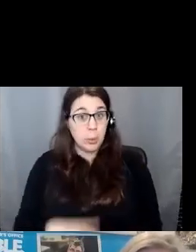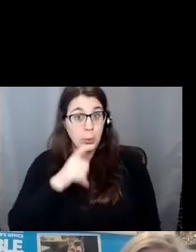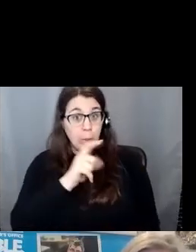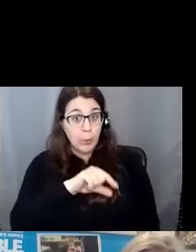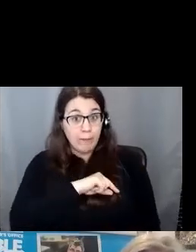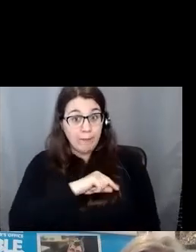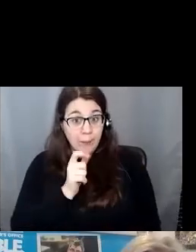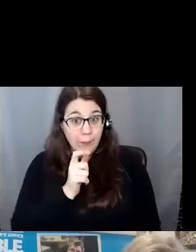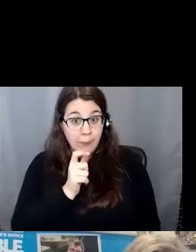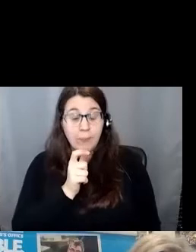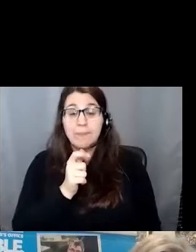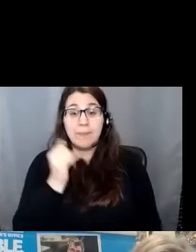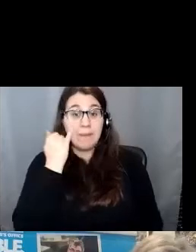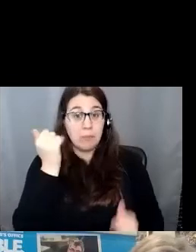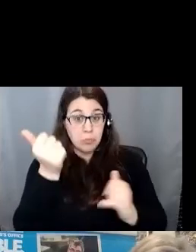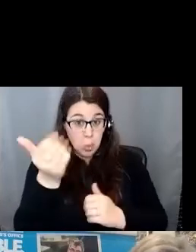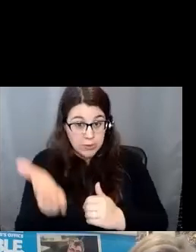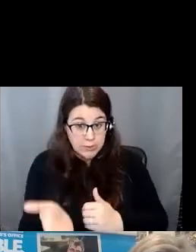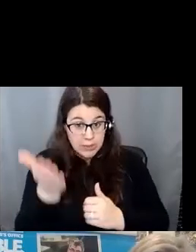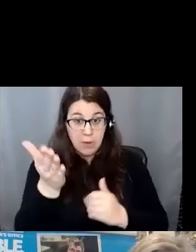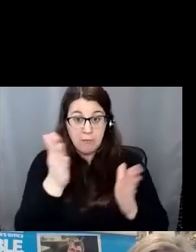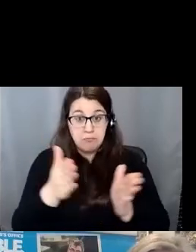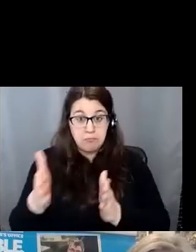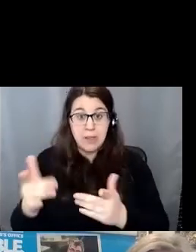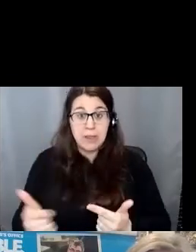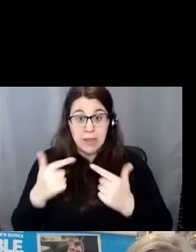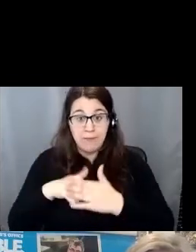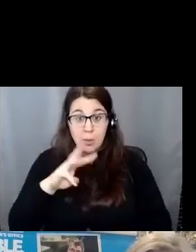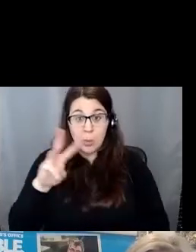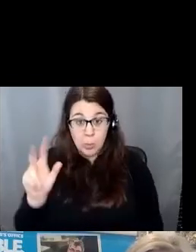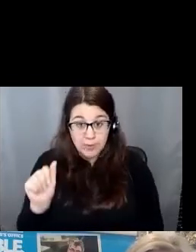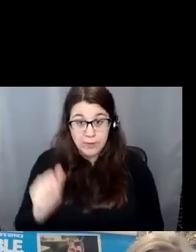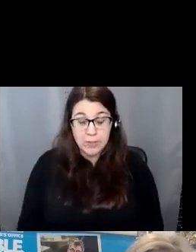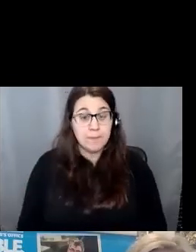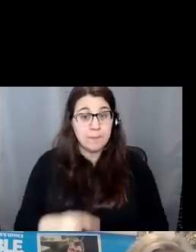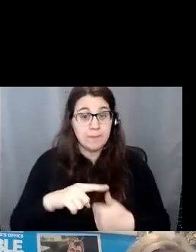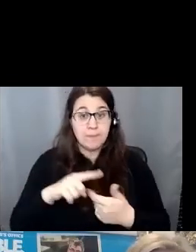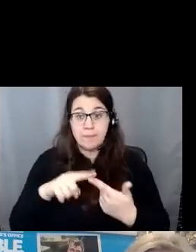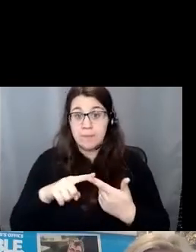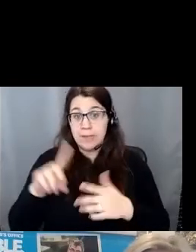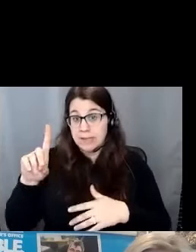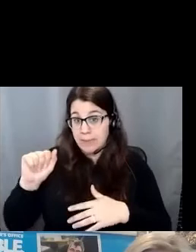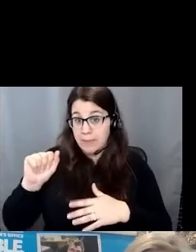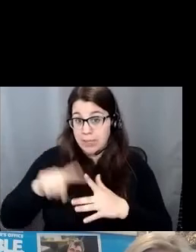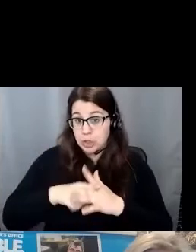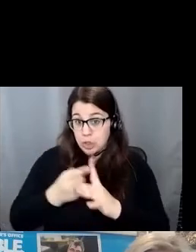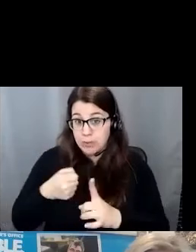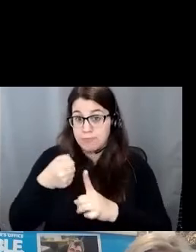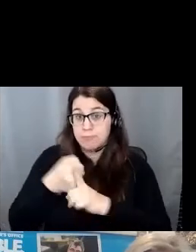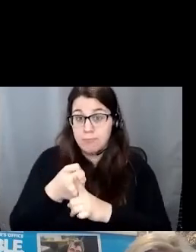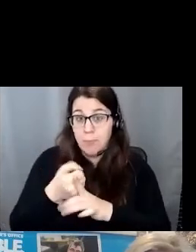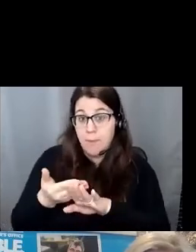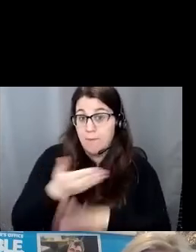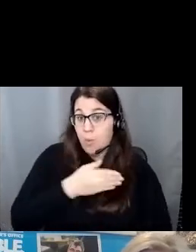the individual is a West Virginia resident. The onset of the disability would have had to have occurred prior to the age